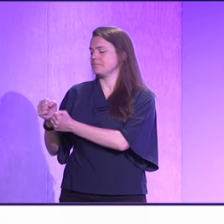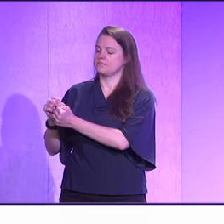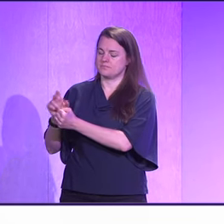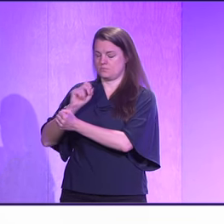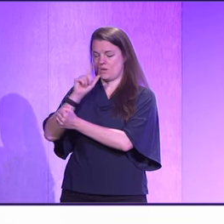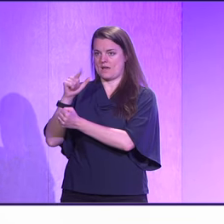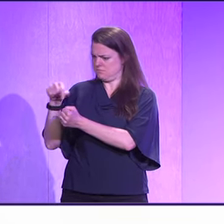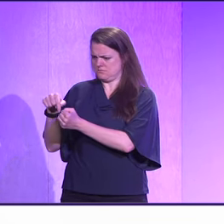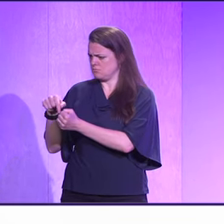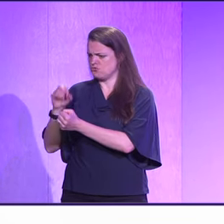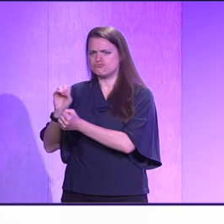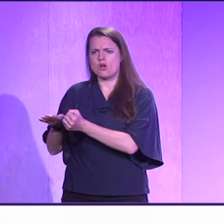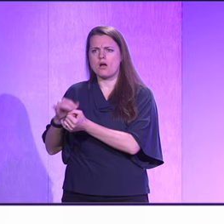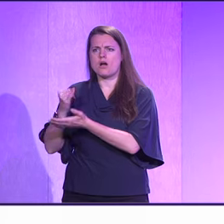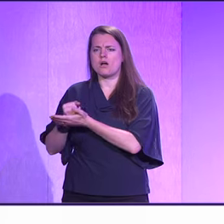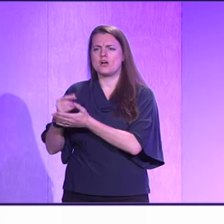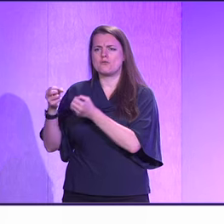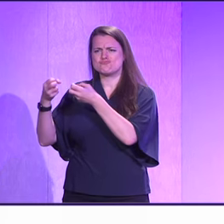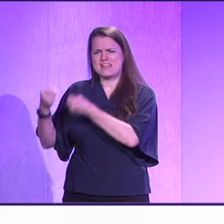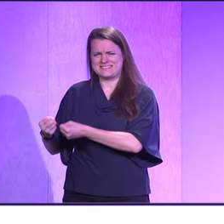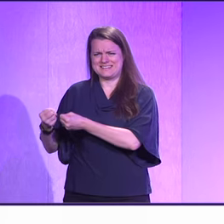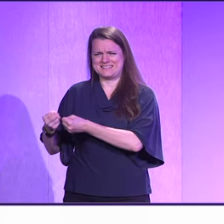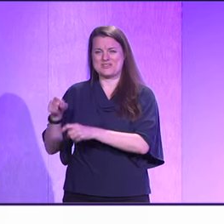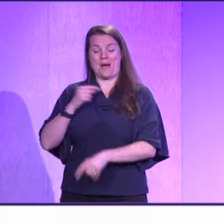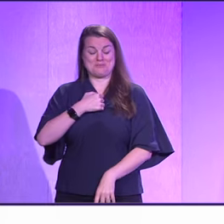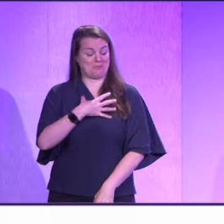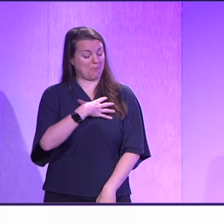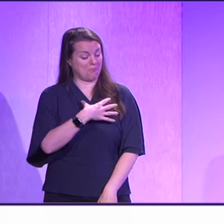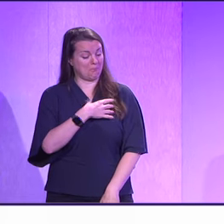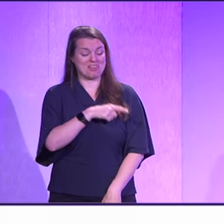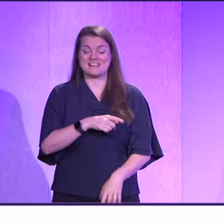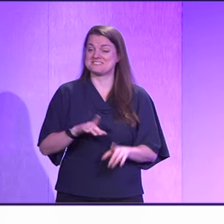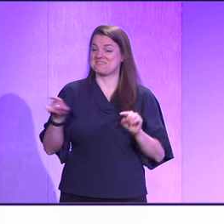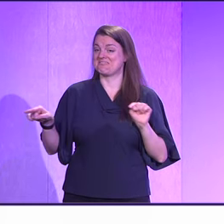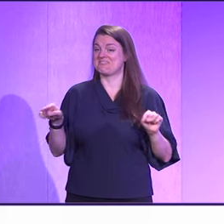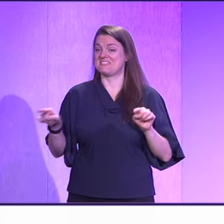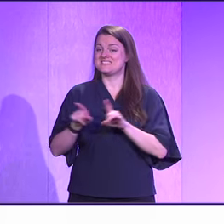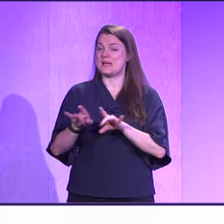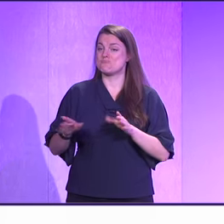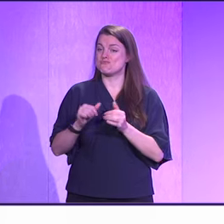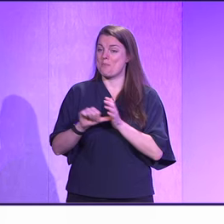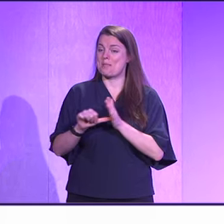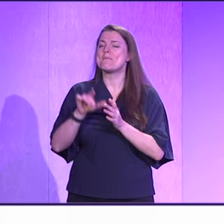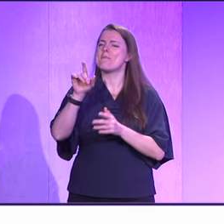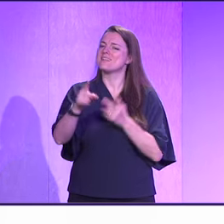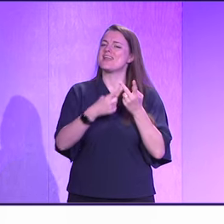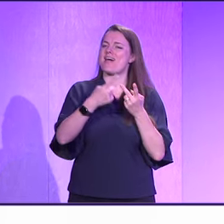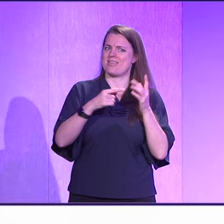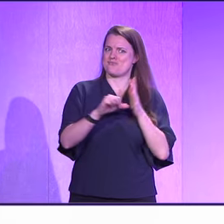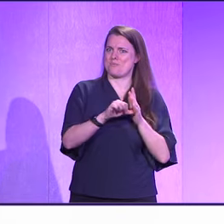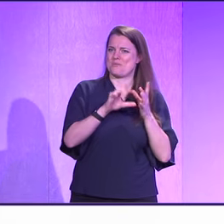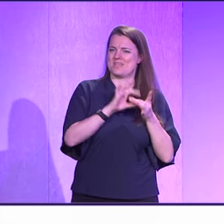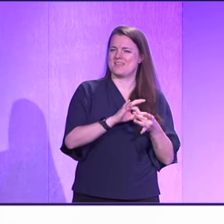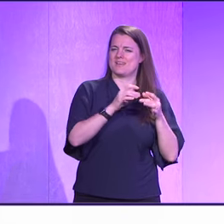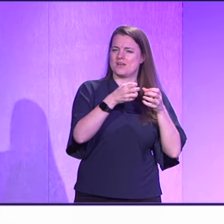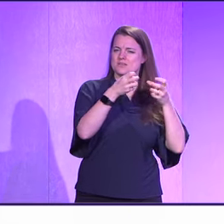the prison system here employs a lot of people. So that one kind of surprised me. The other one that surprised me was from working in the prison system. They